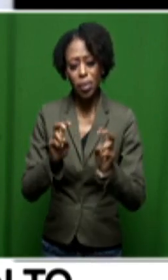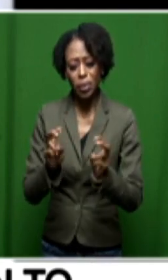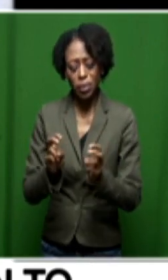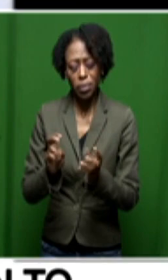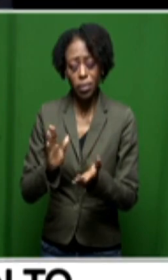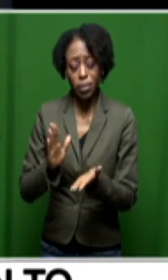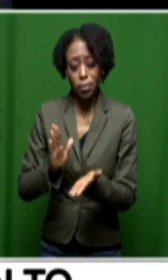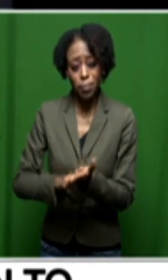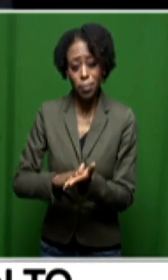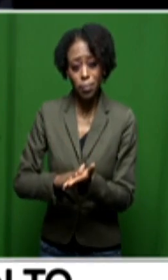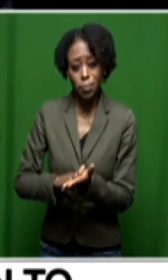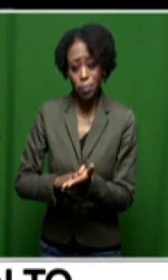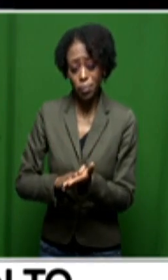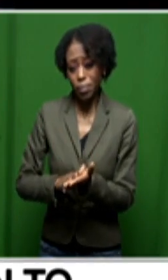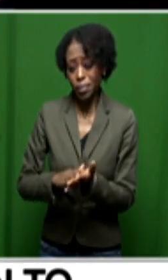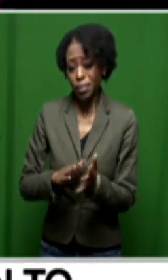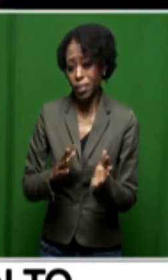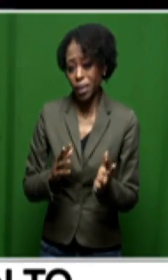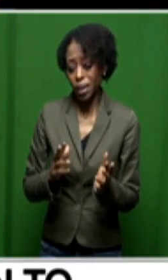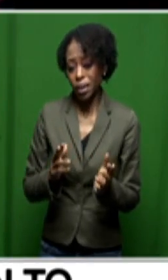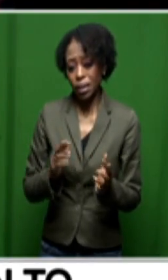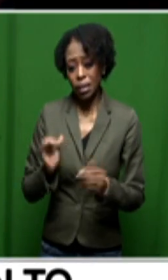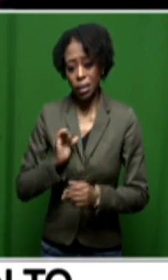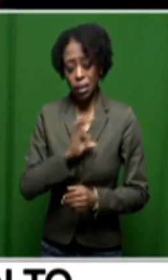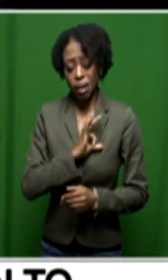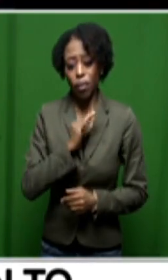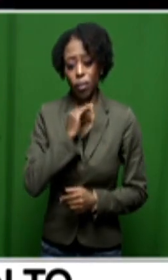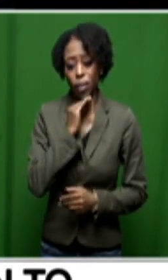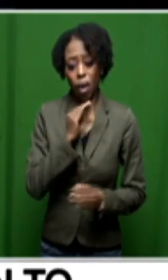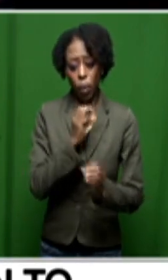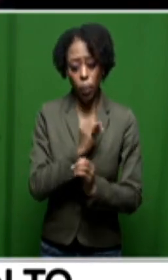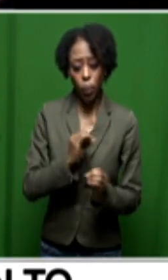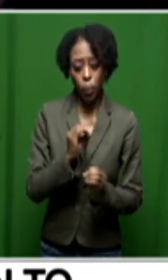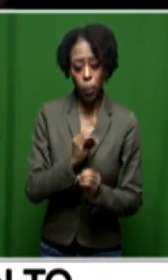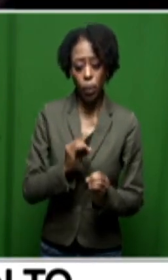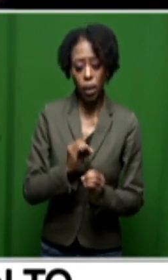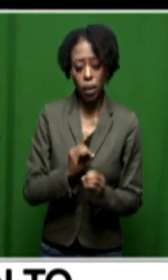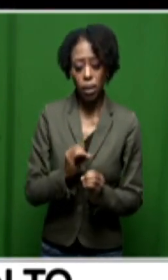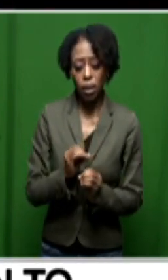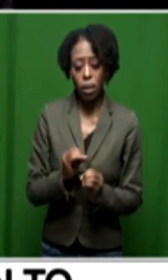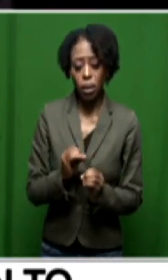about lack of human resources to immunize people,